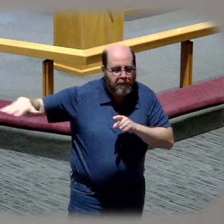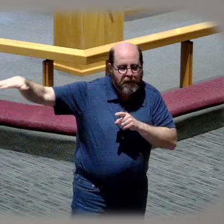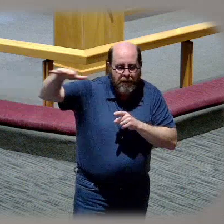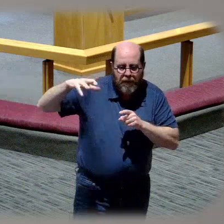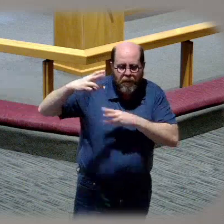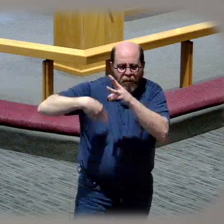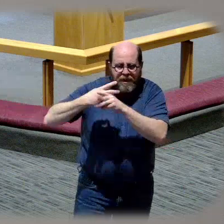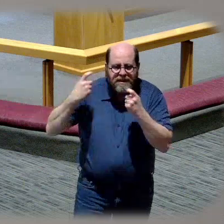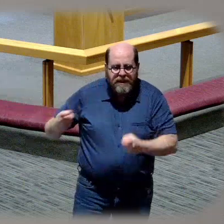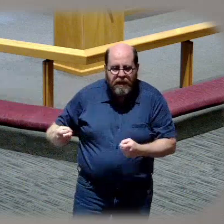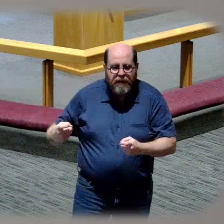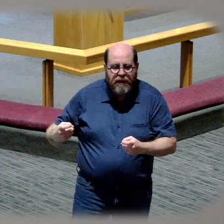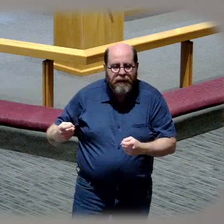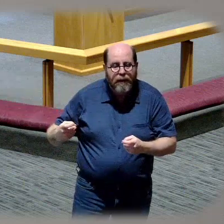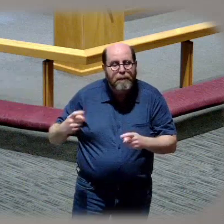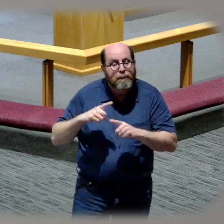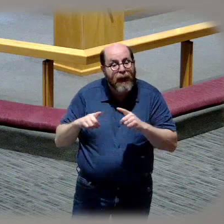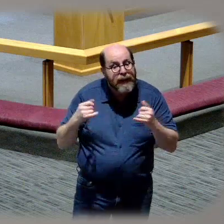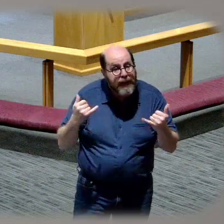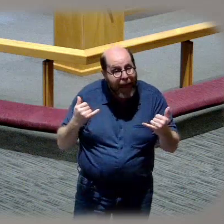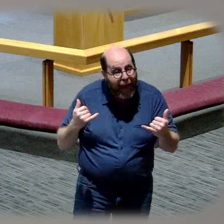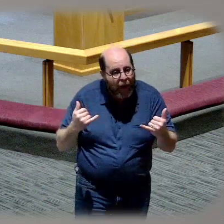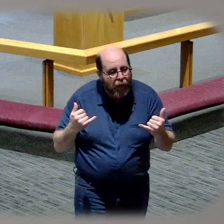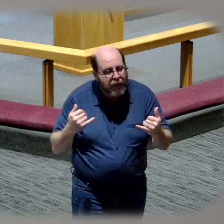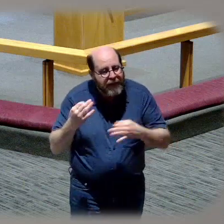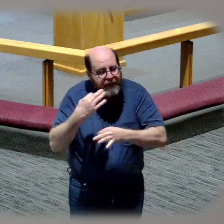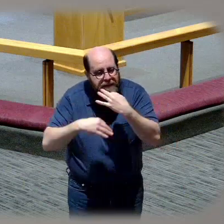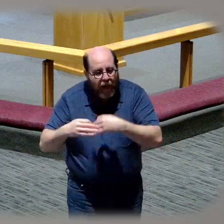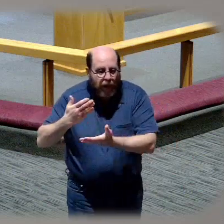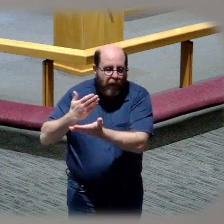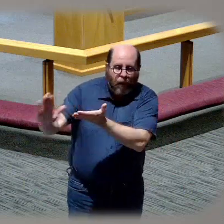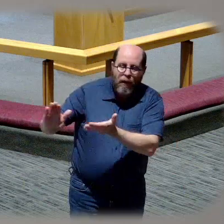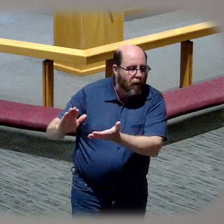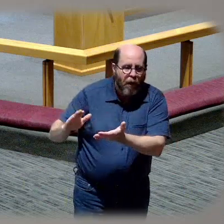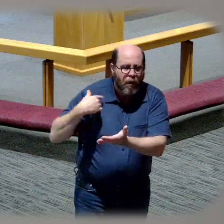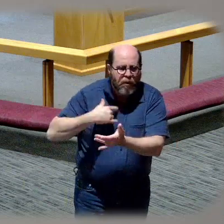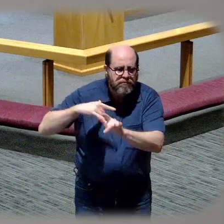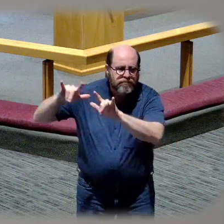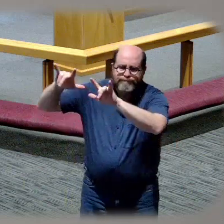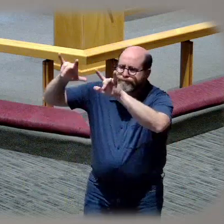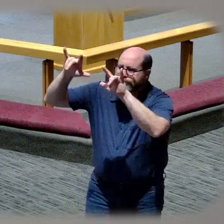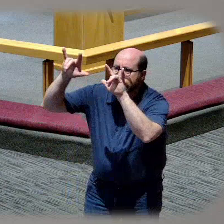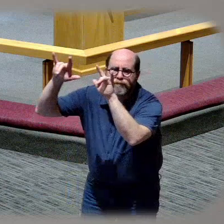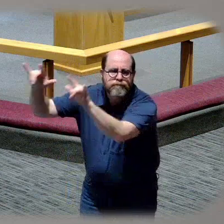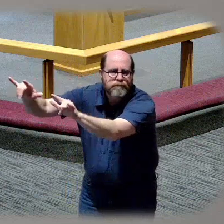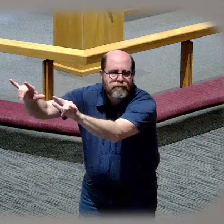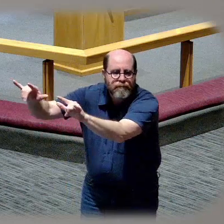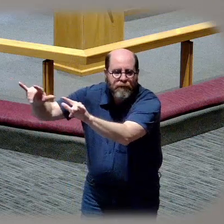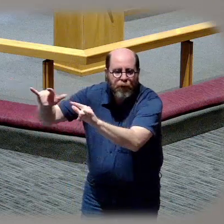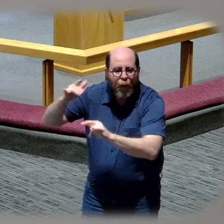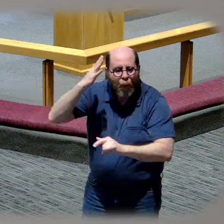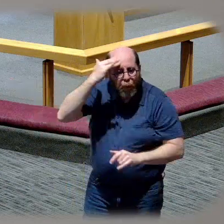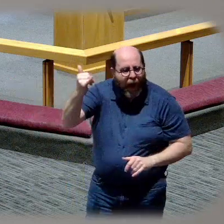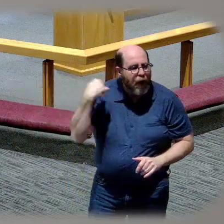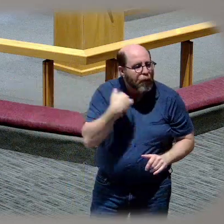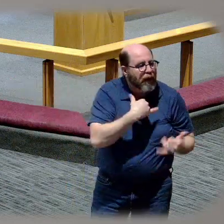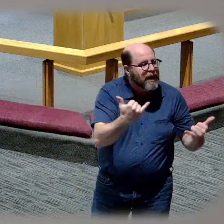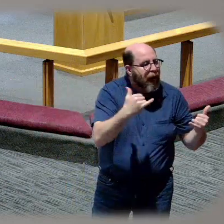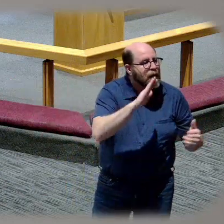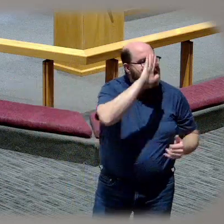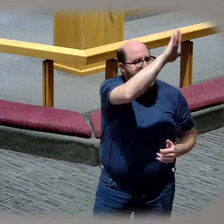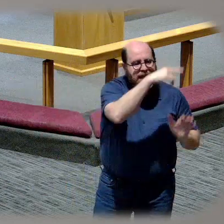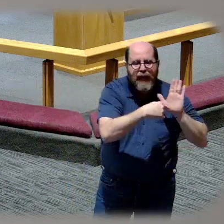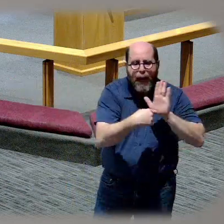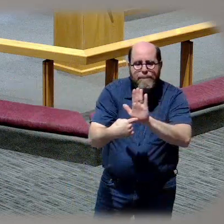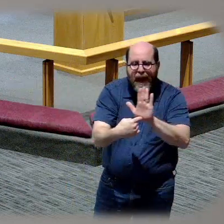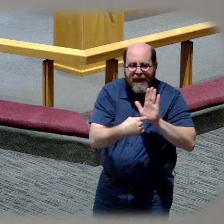It invites us to love our neighbor actively because we've been made into ambassadors of the Most High in the